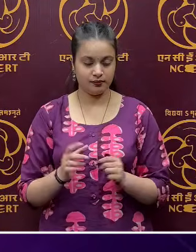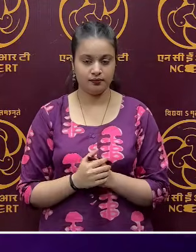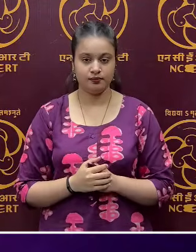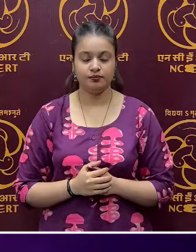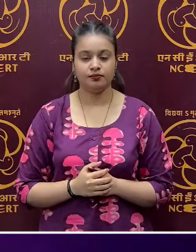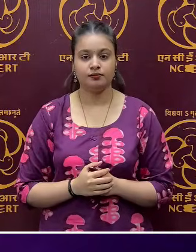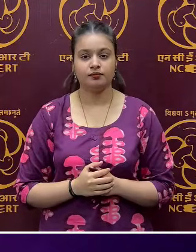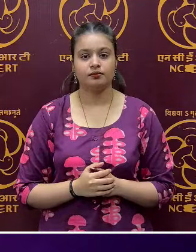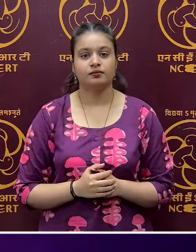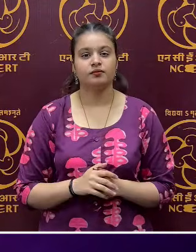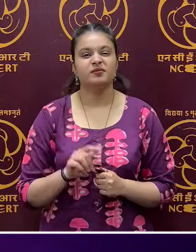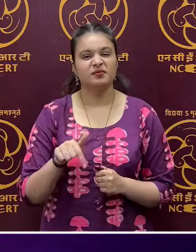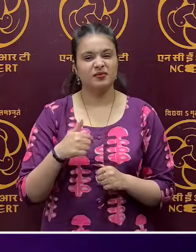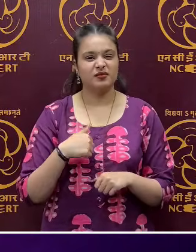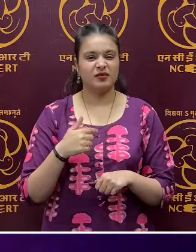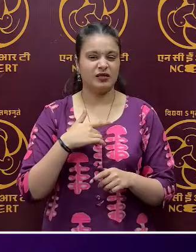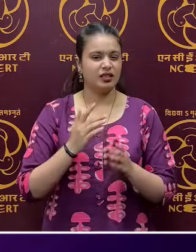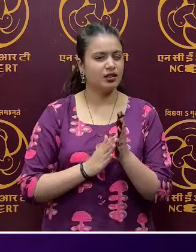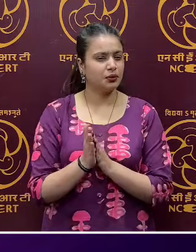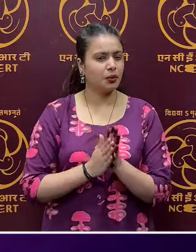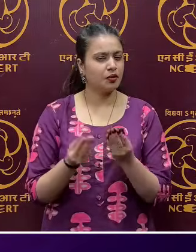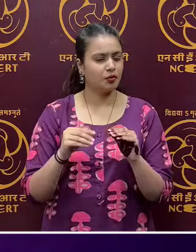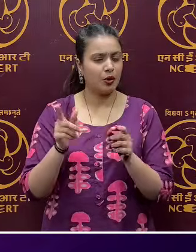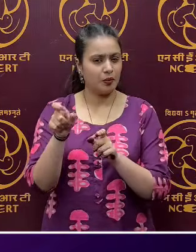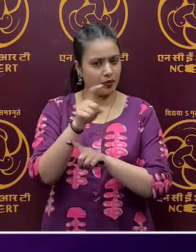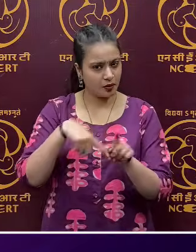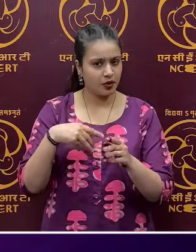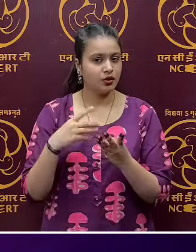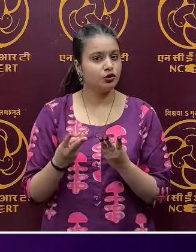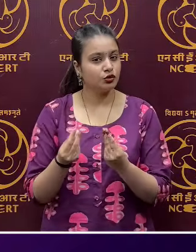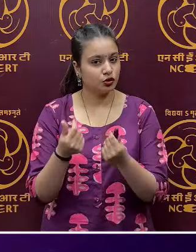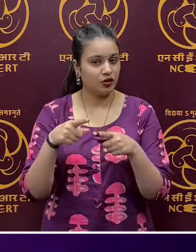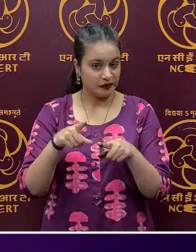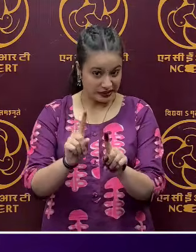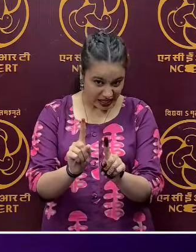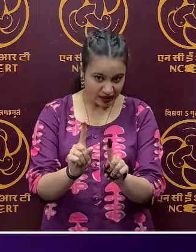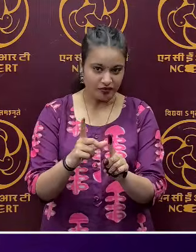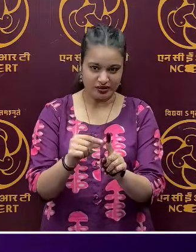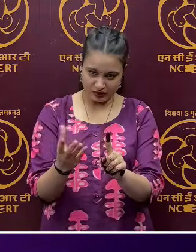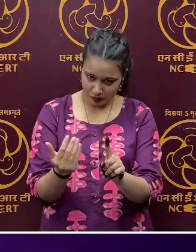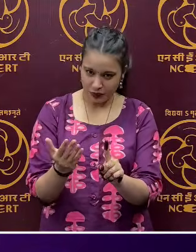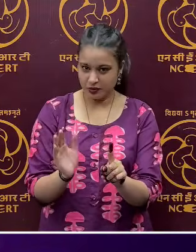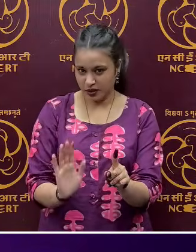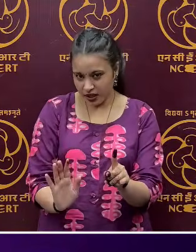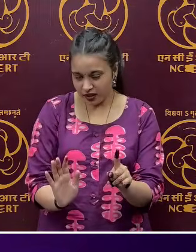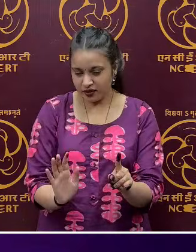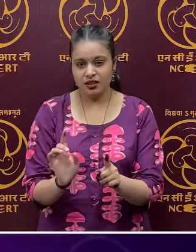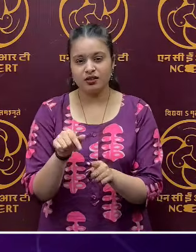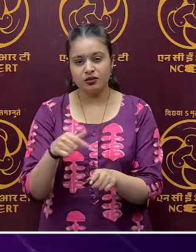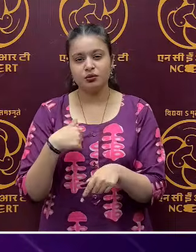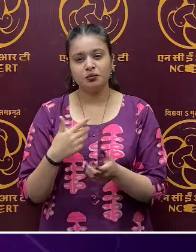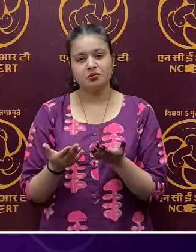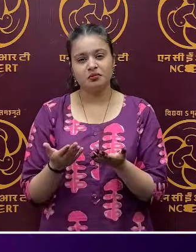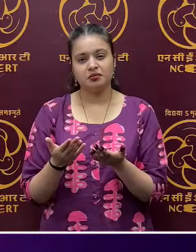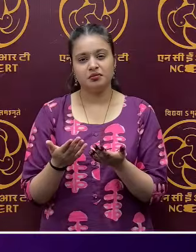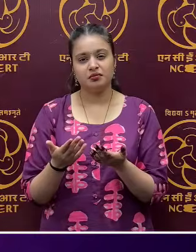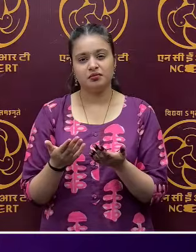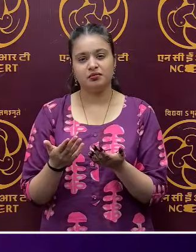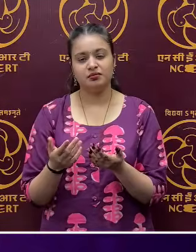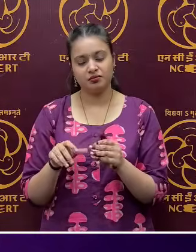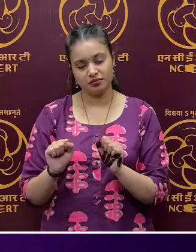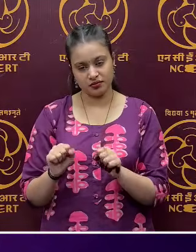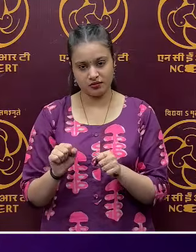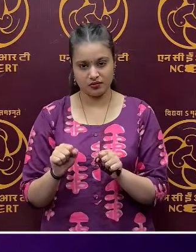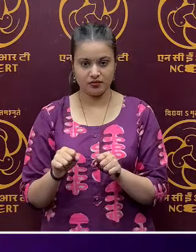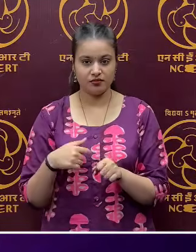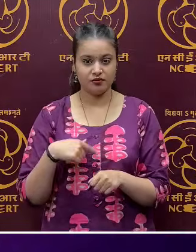And so it's very interesting, and I think our viewers can actually solve this exercise themselves. So sure. So